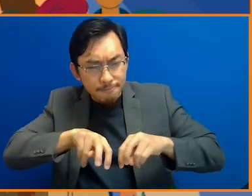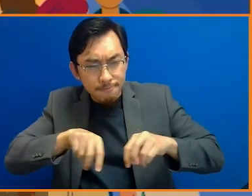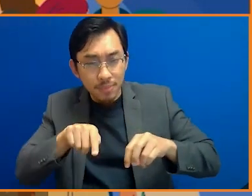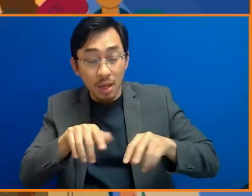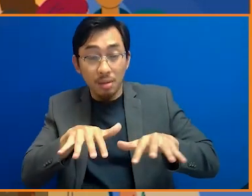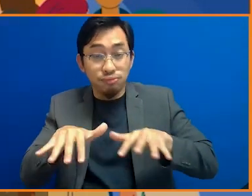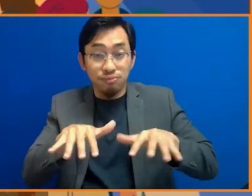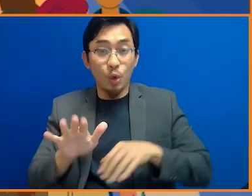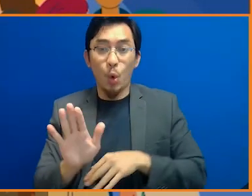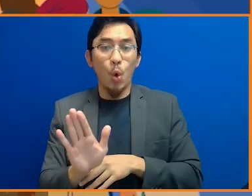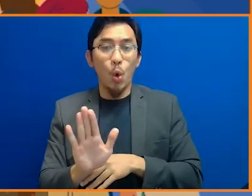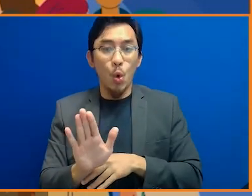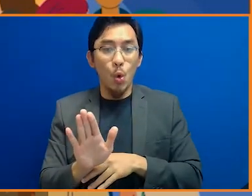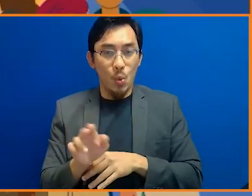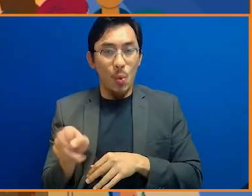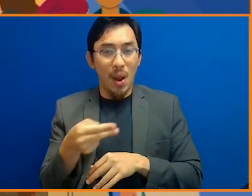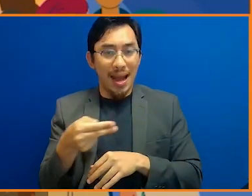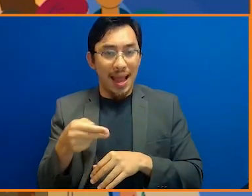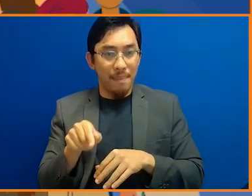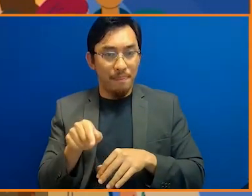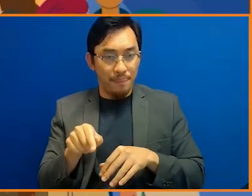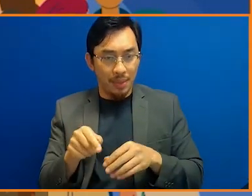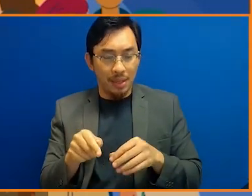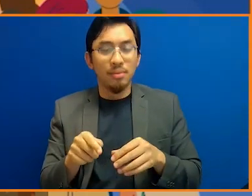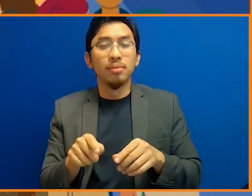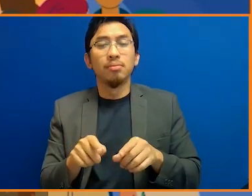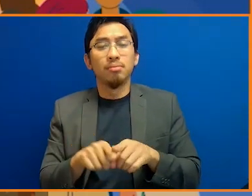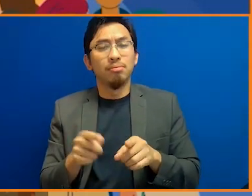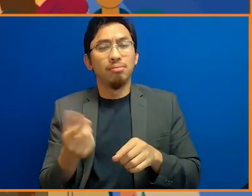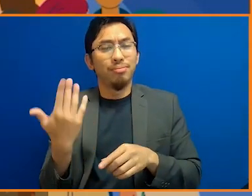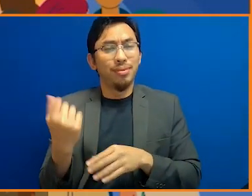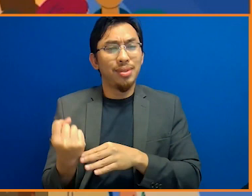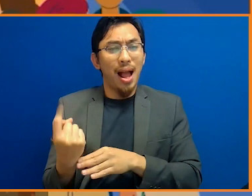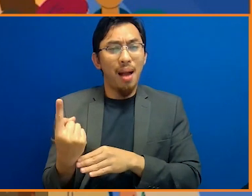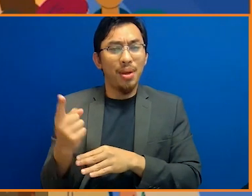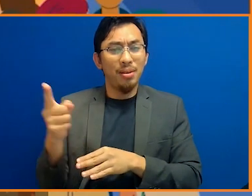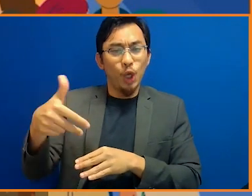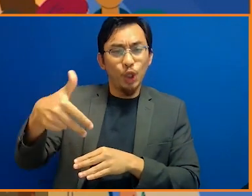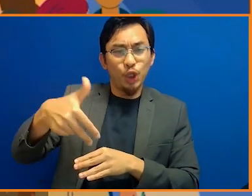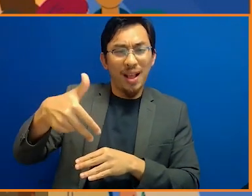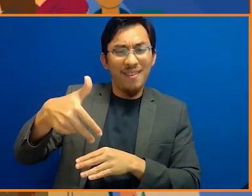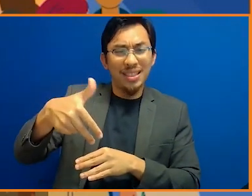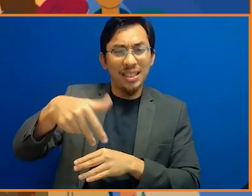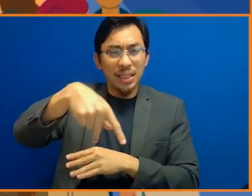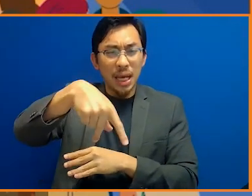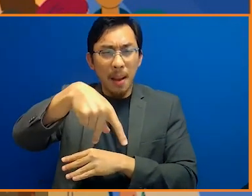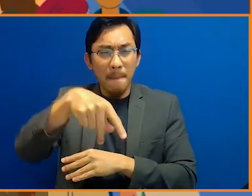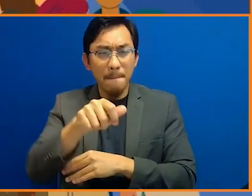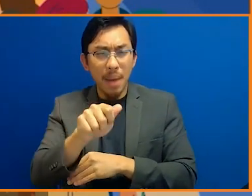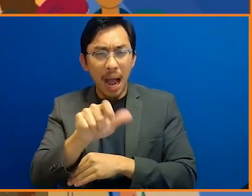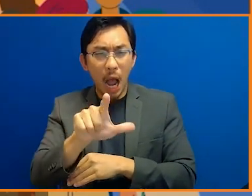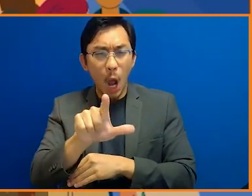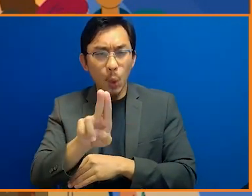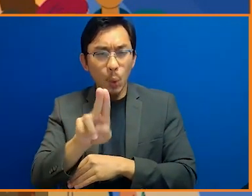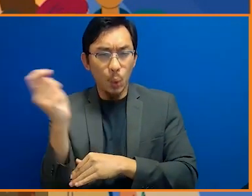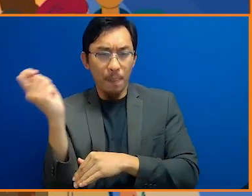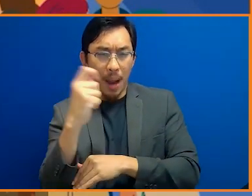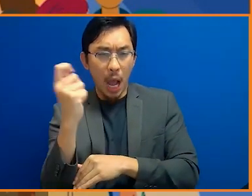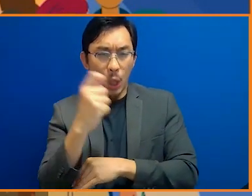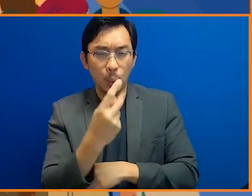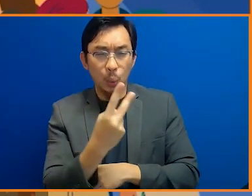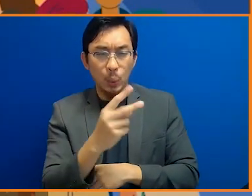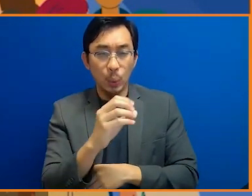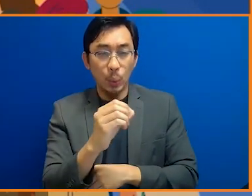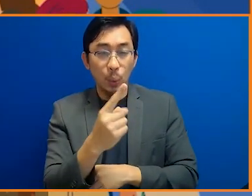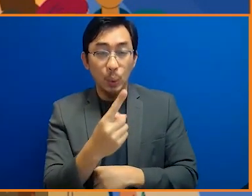study related to non-earthquake tsunami as well, like what happened in Sulawesi, in Palu.